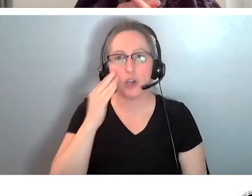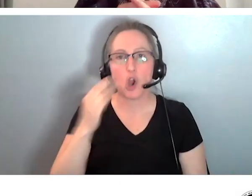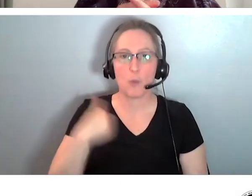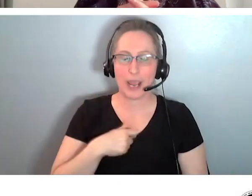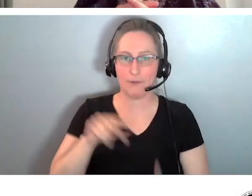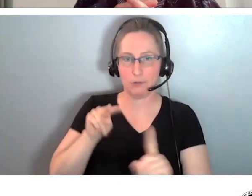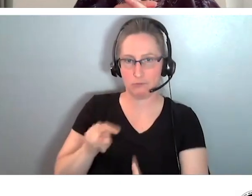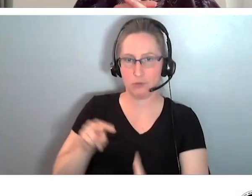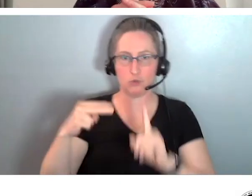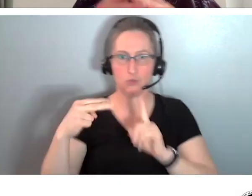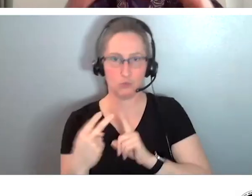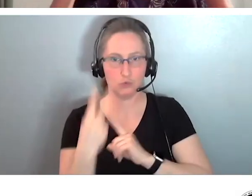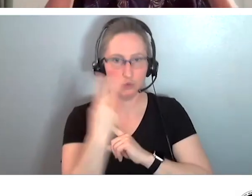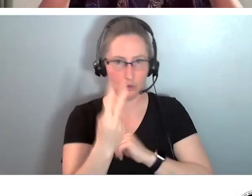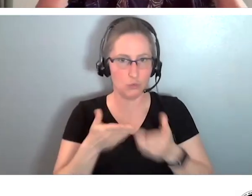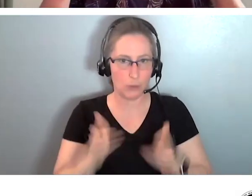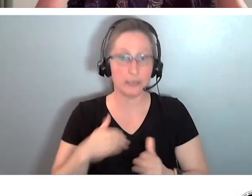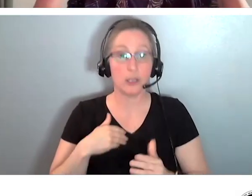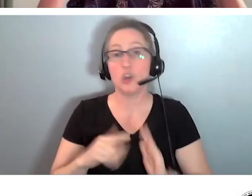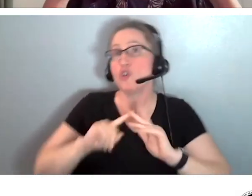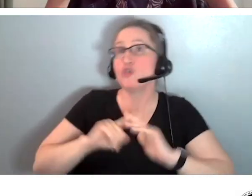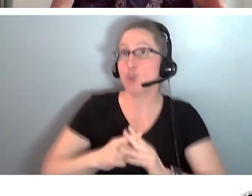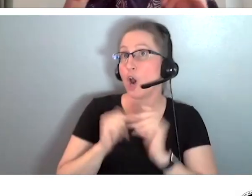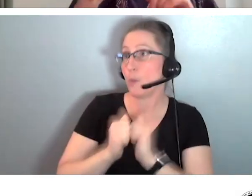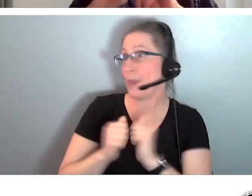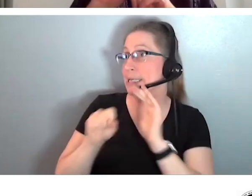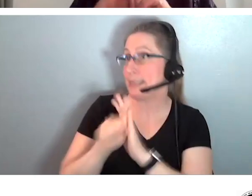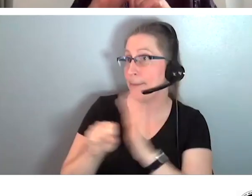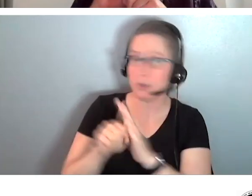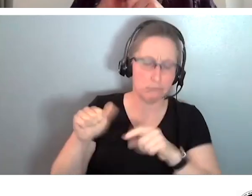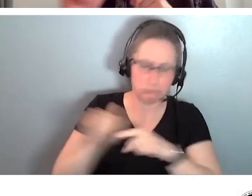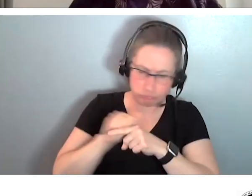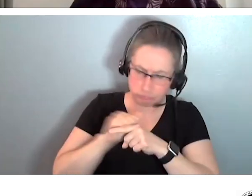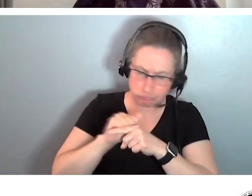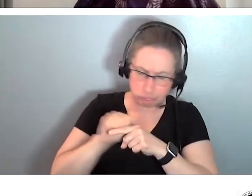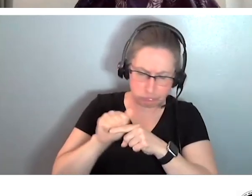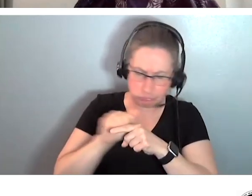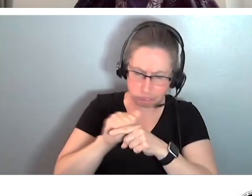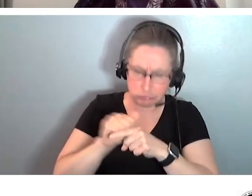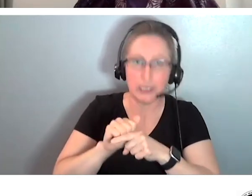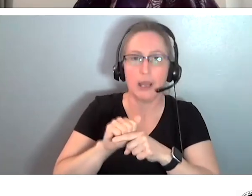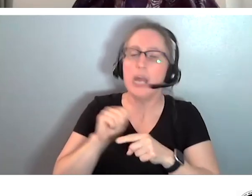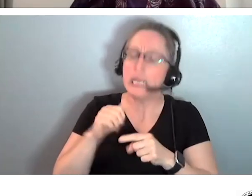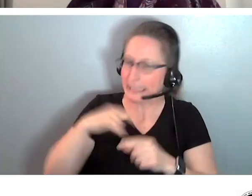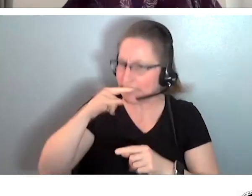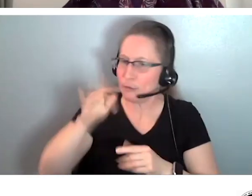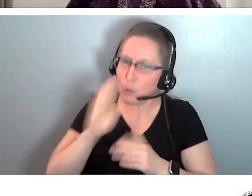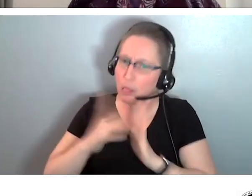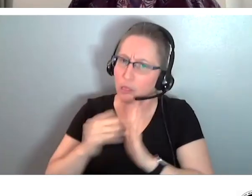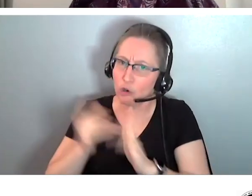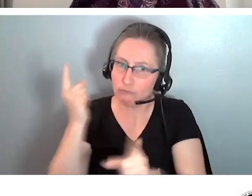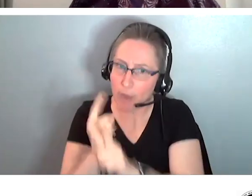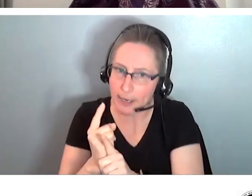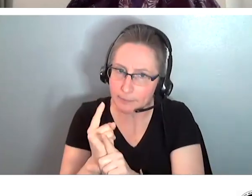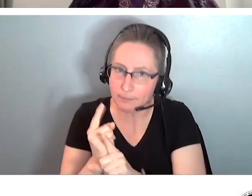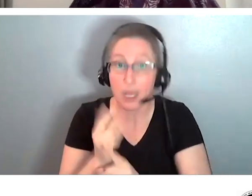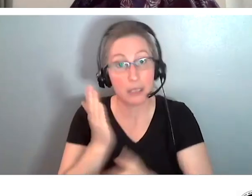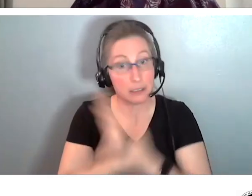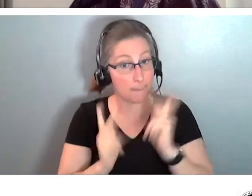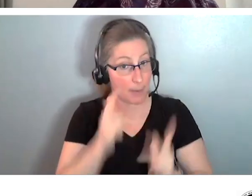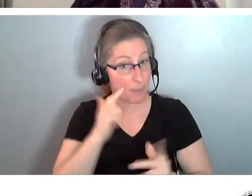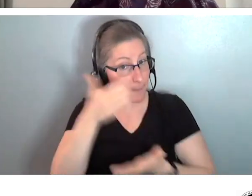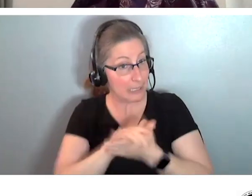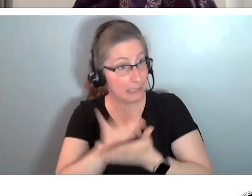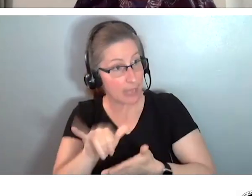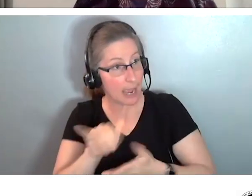of thinking, and one is to start with symbols and practice, practice, practice. Maybe the kids will learn them. And some people